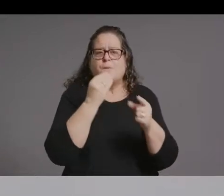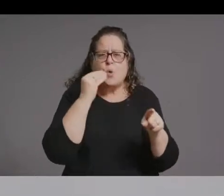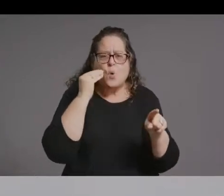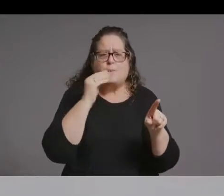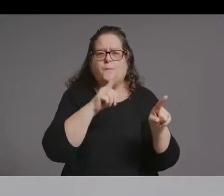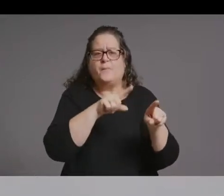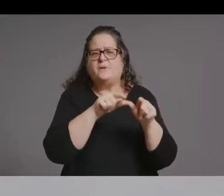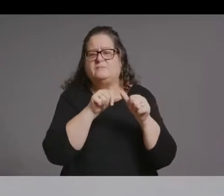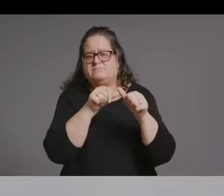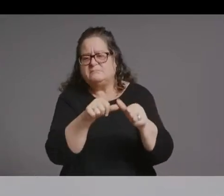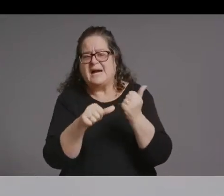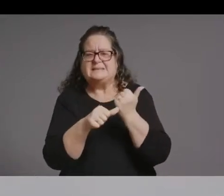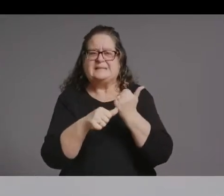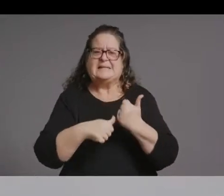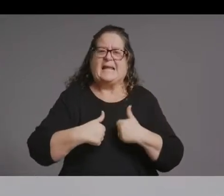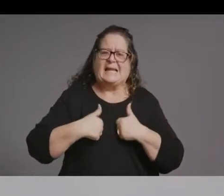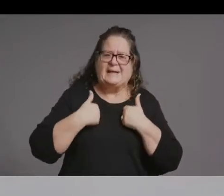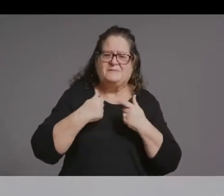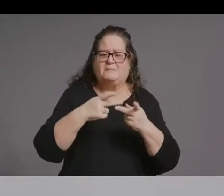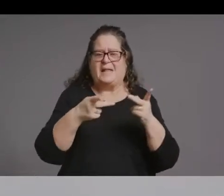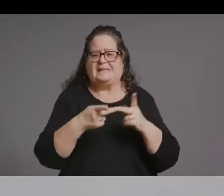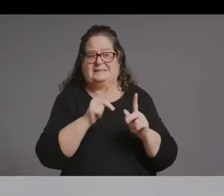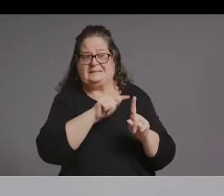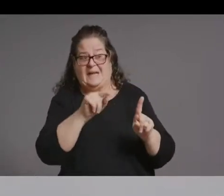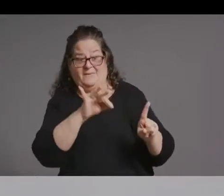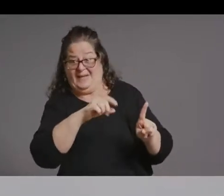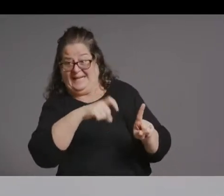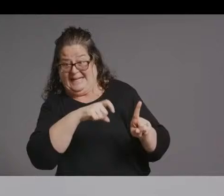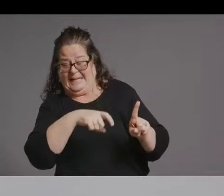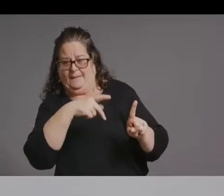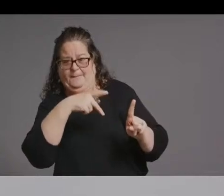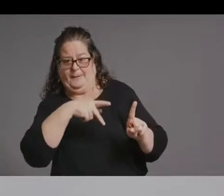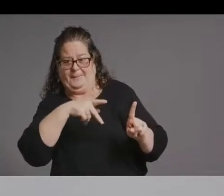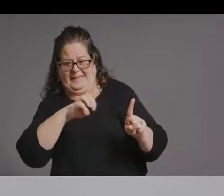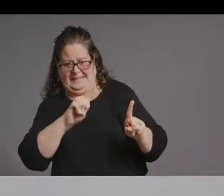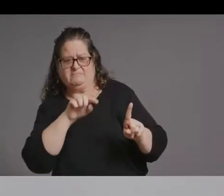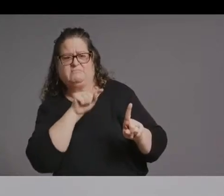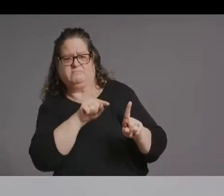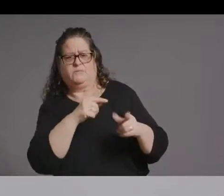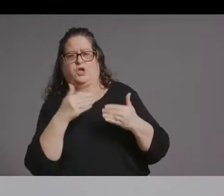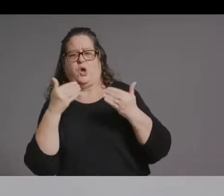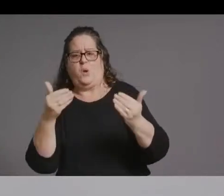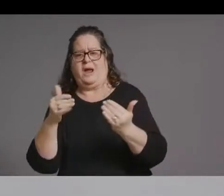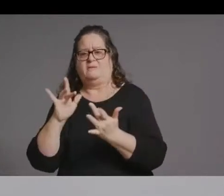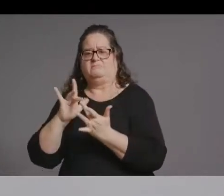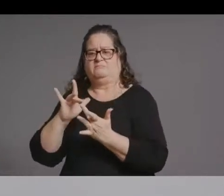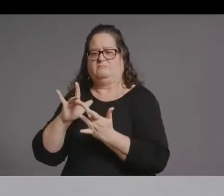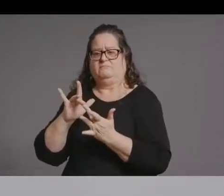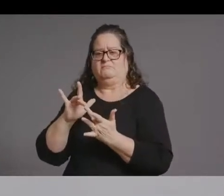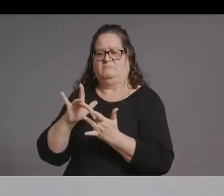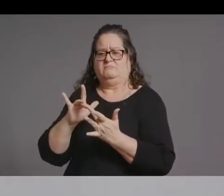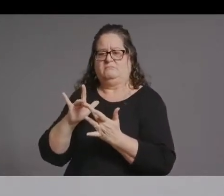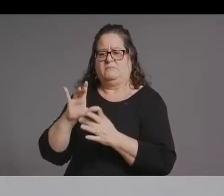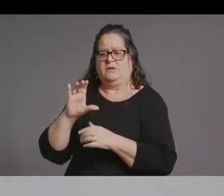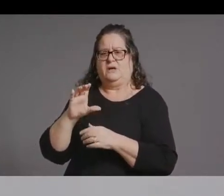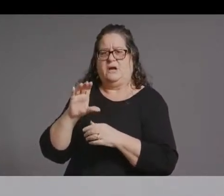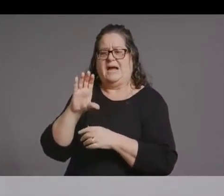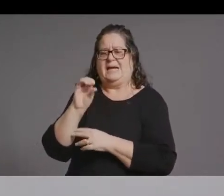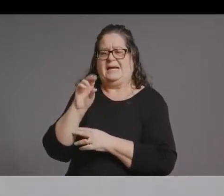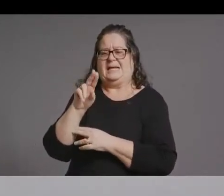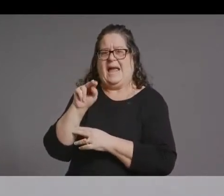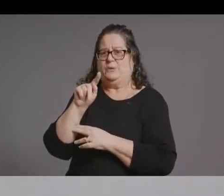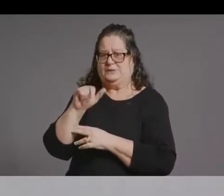PPE, what they should do is contact their county health department. PPE is not, most of it